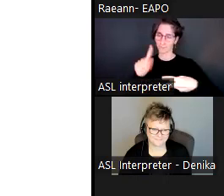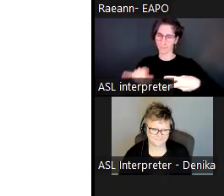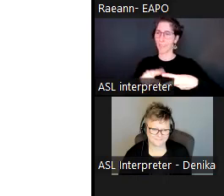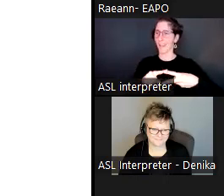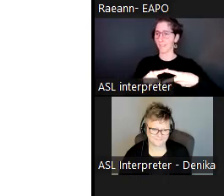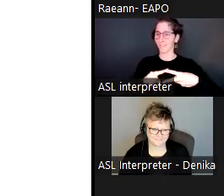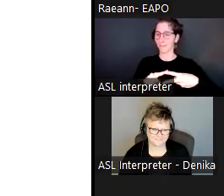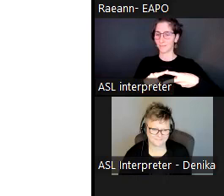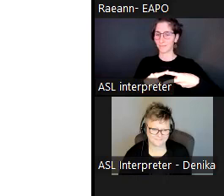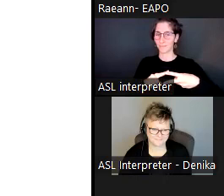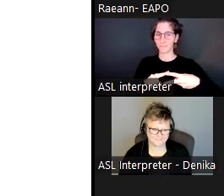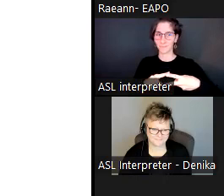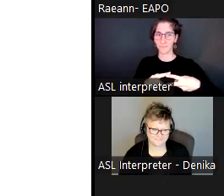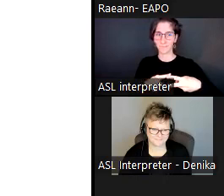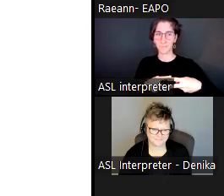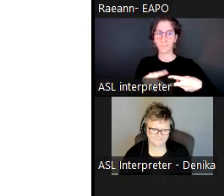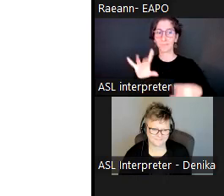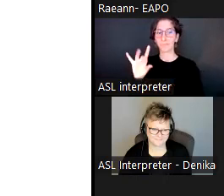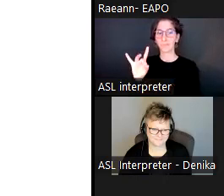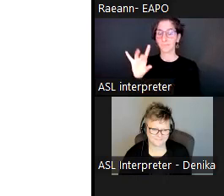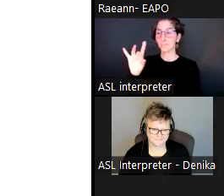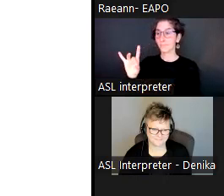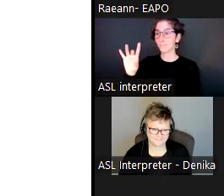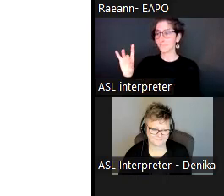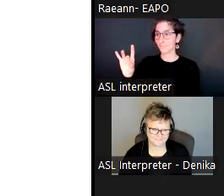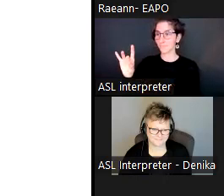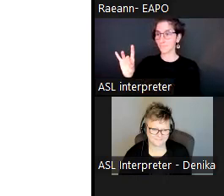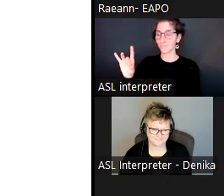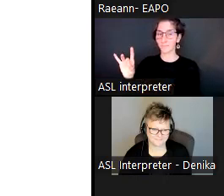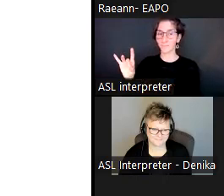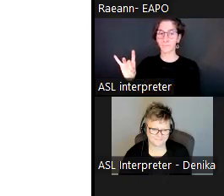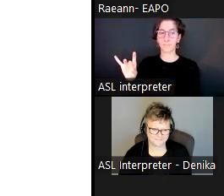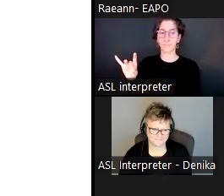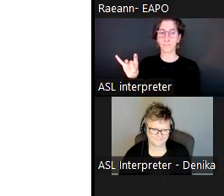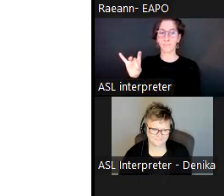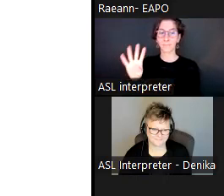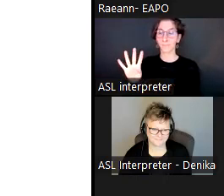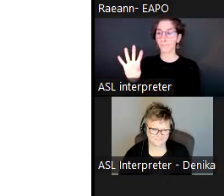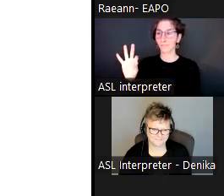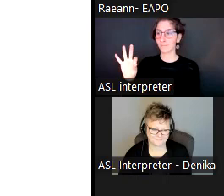888